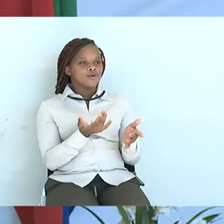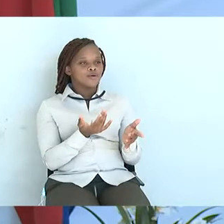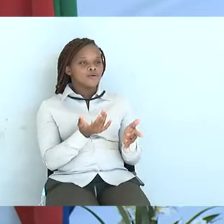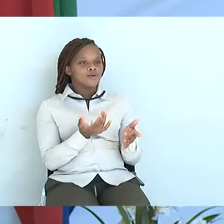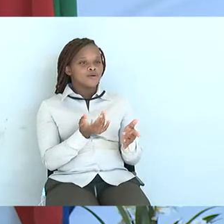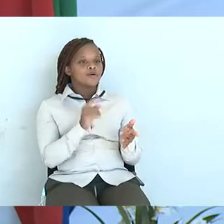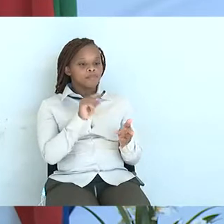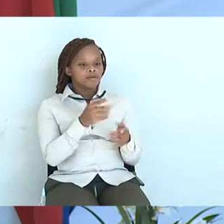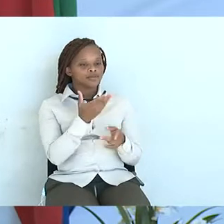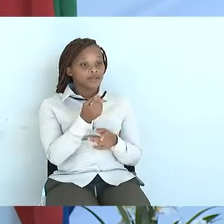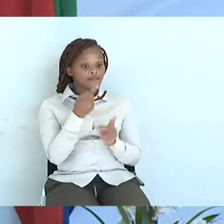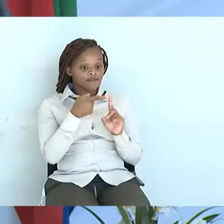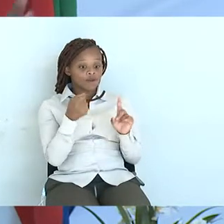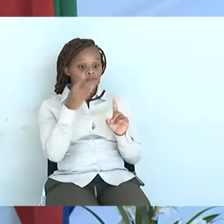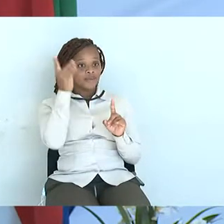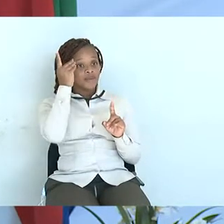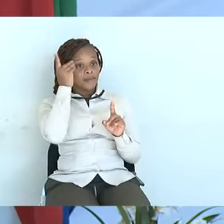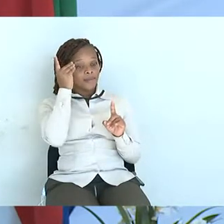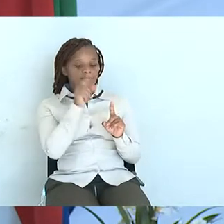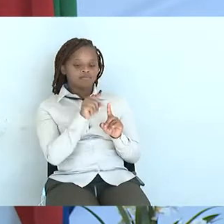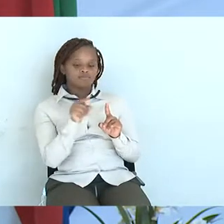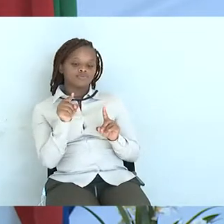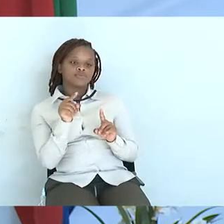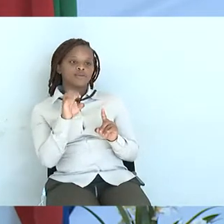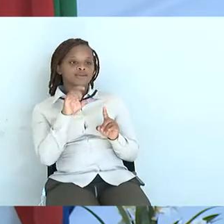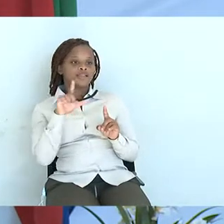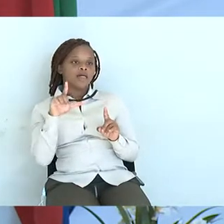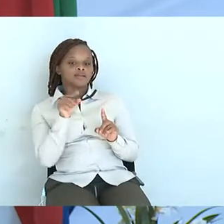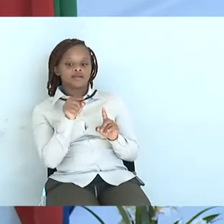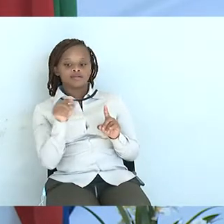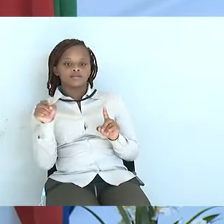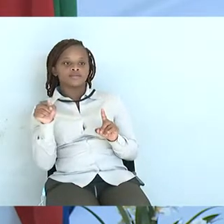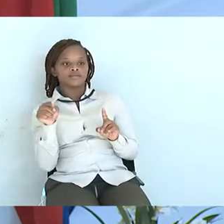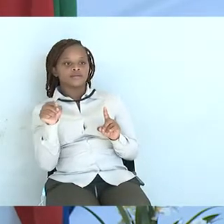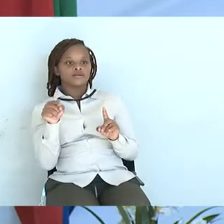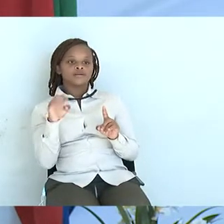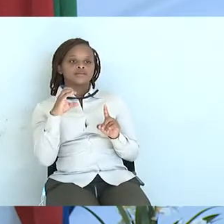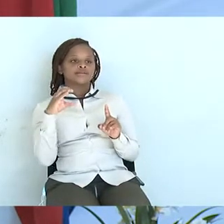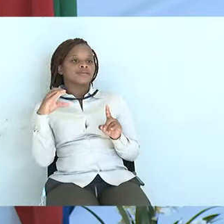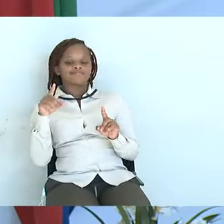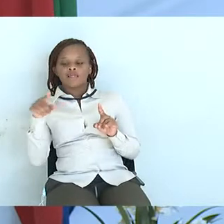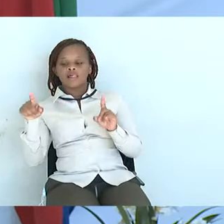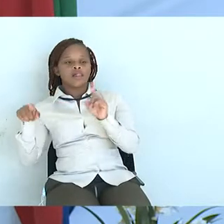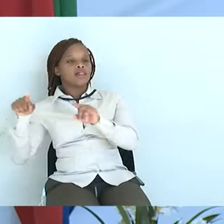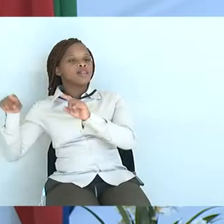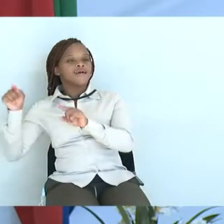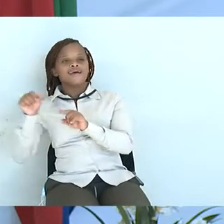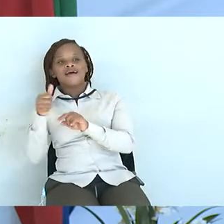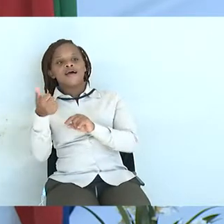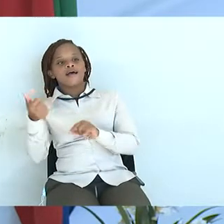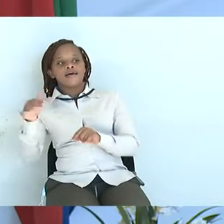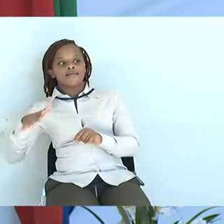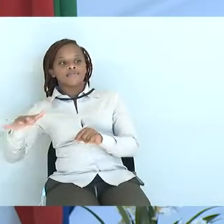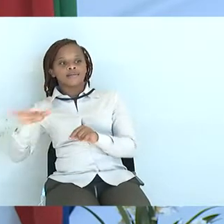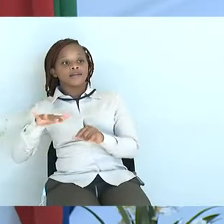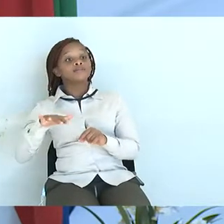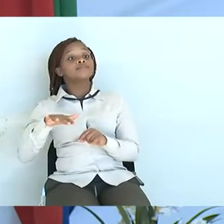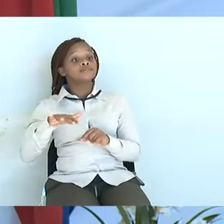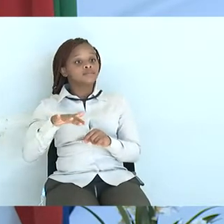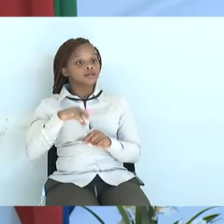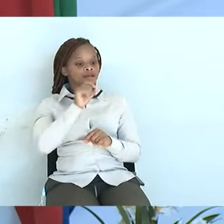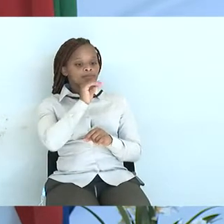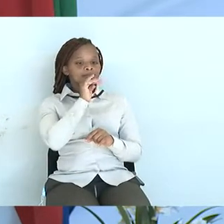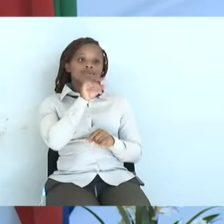to East London, from East London to Maritzburg, from Maritzburg to everywhere. So the issue of transport